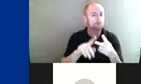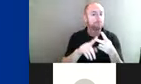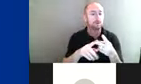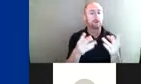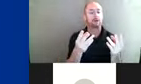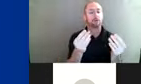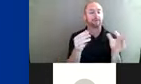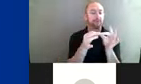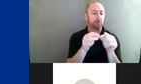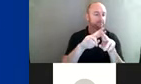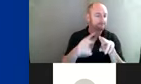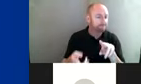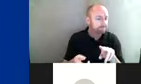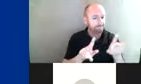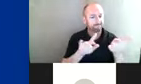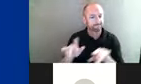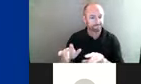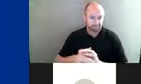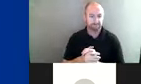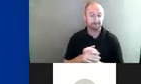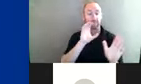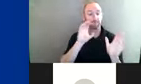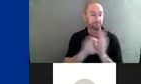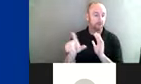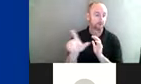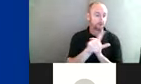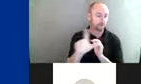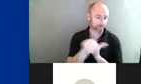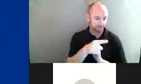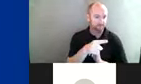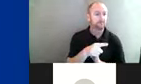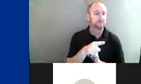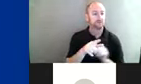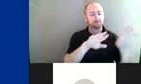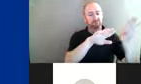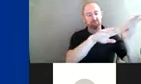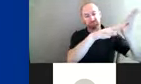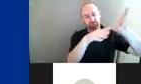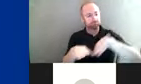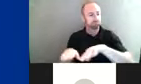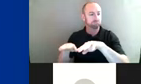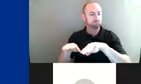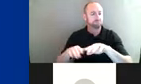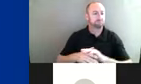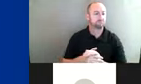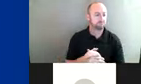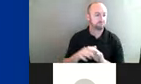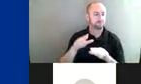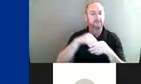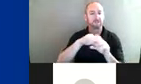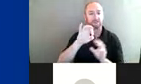value, things like that. The photo on the left is a thin translational slide that came down on a road in Floyd